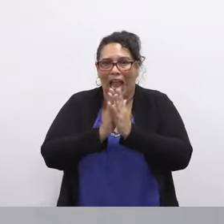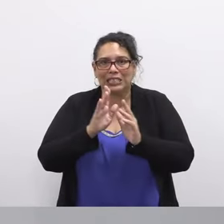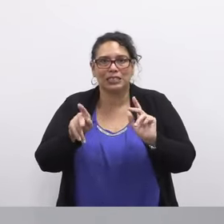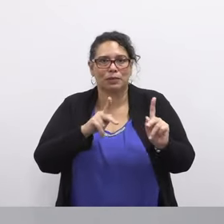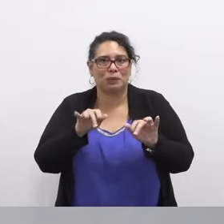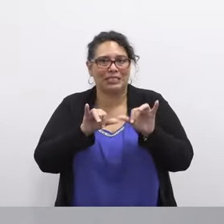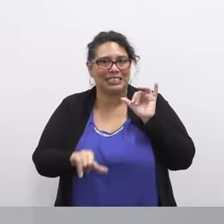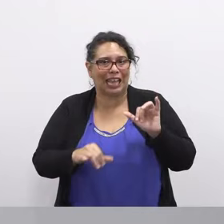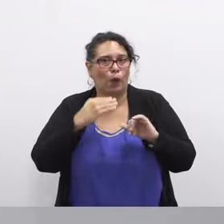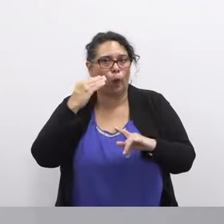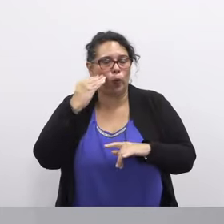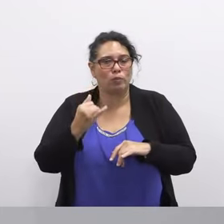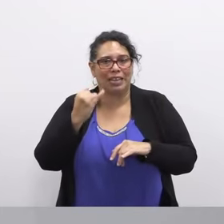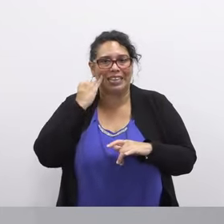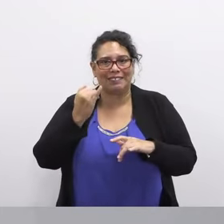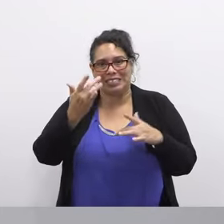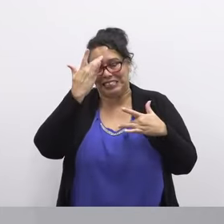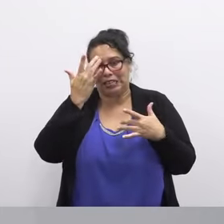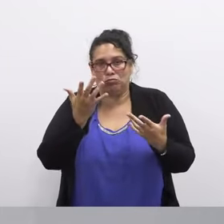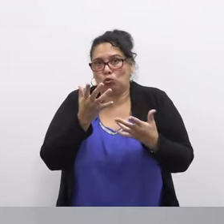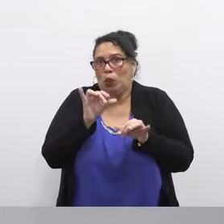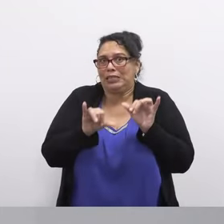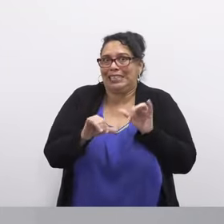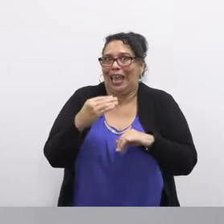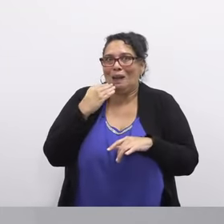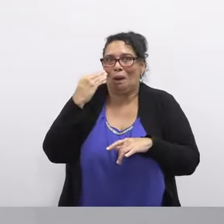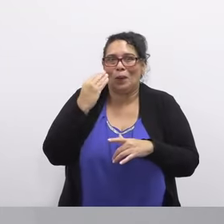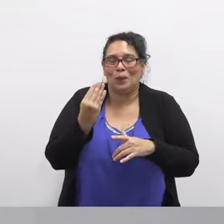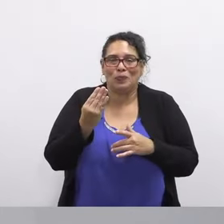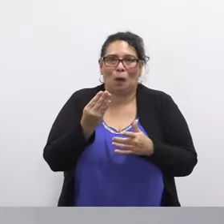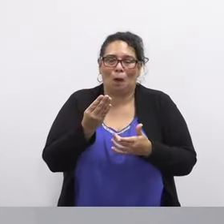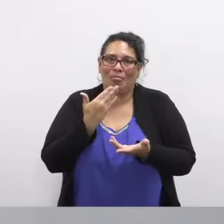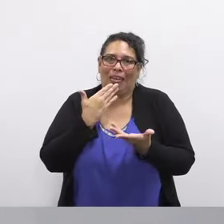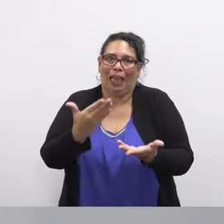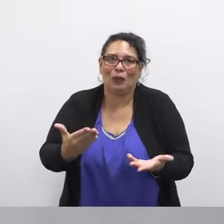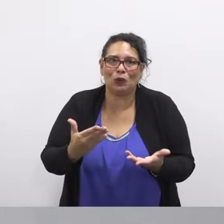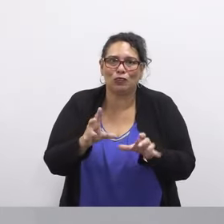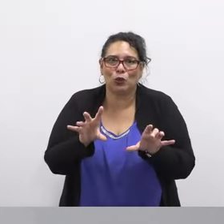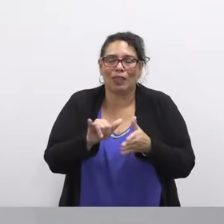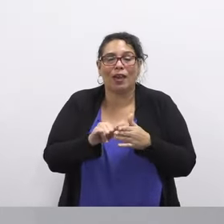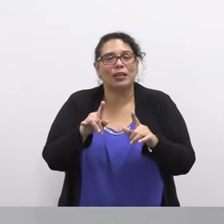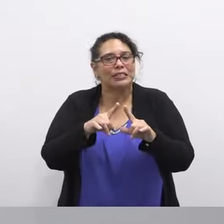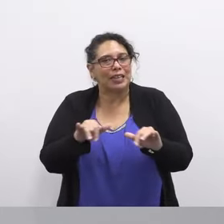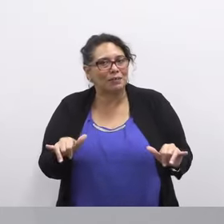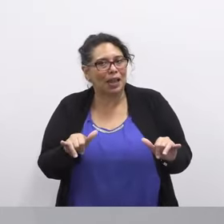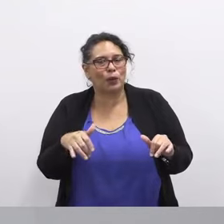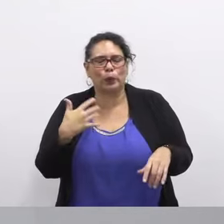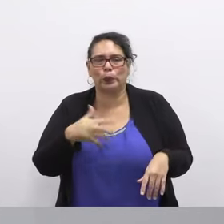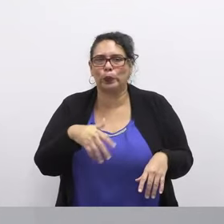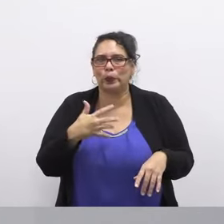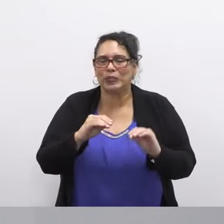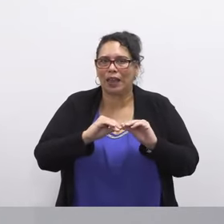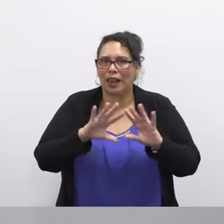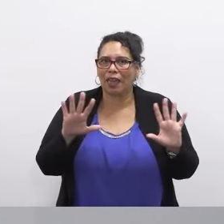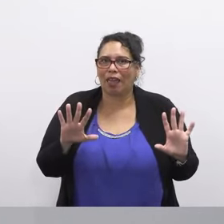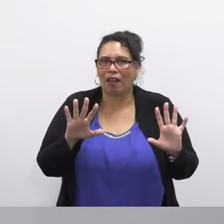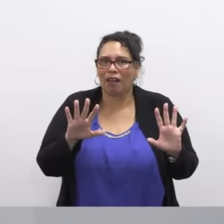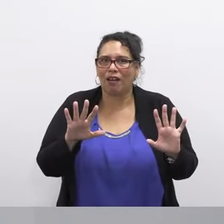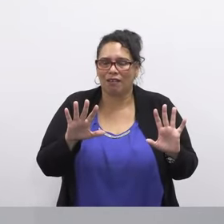feeling well, if they're sick. They did, so I want to thank folks for staying home. But at the same time, it was clear that